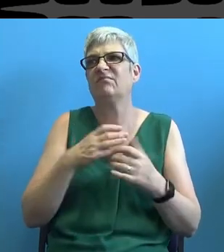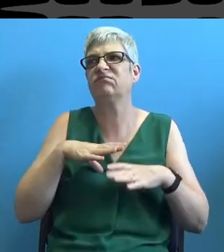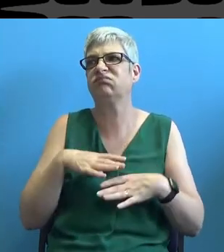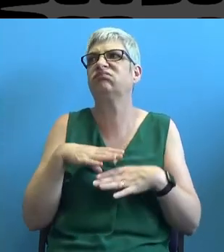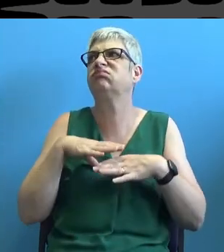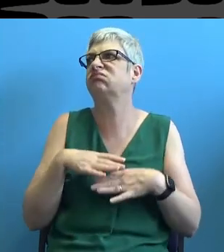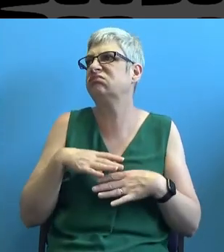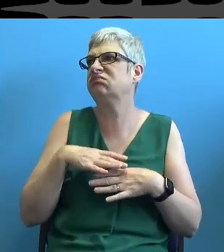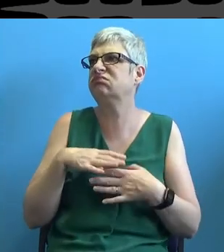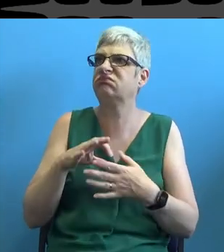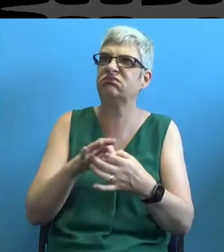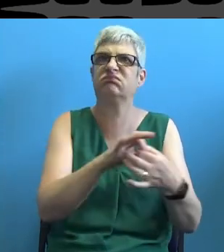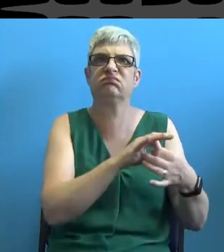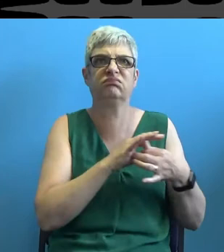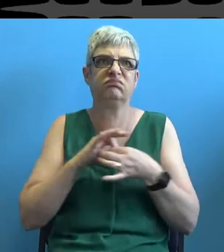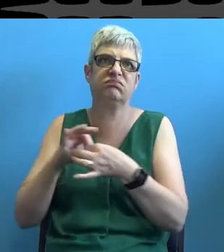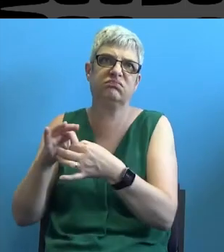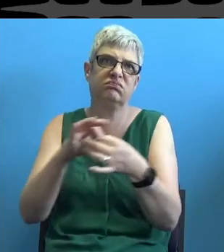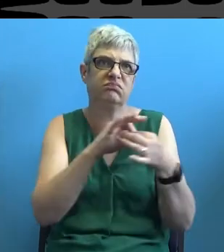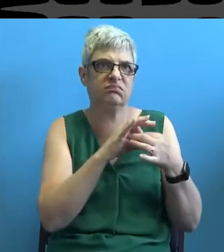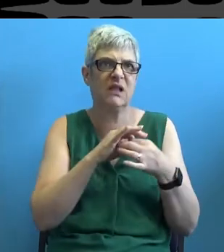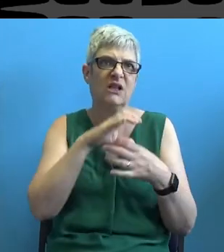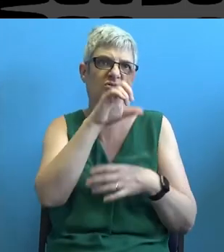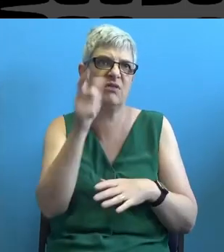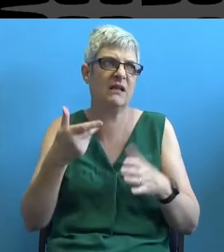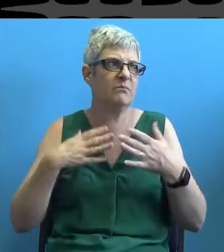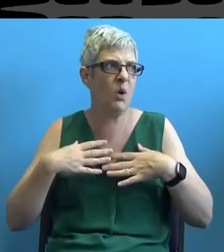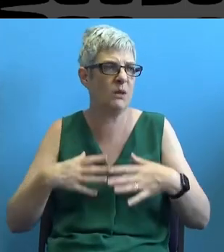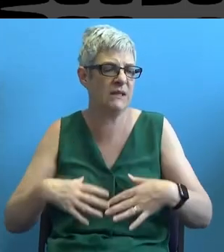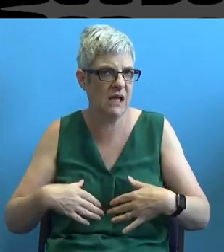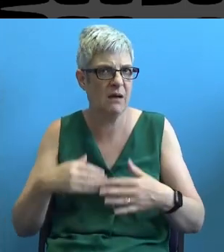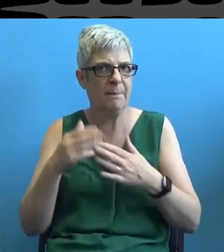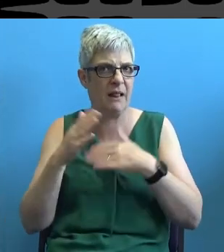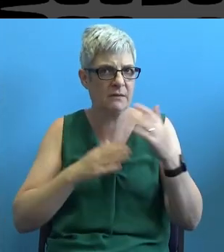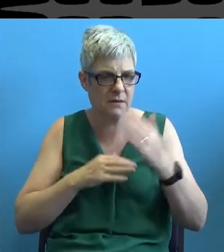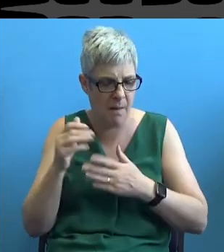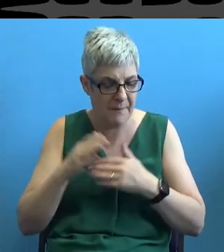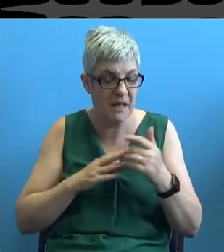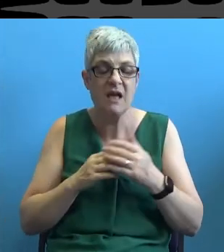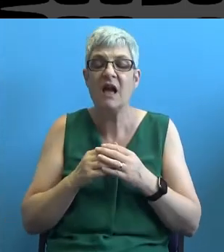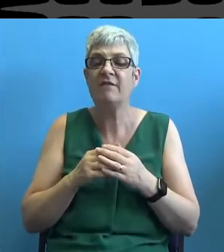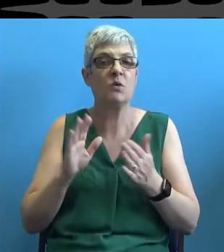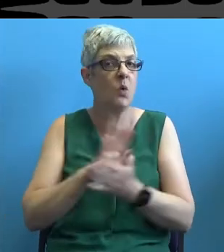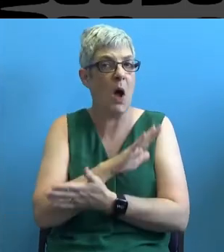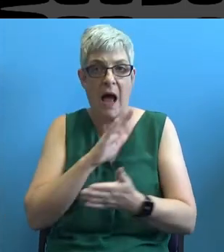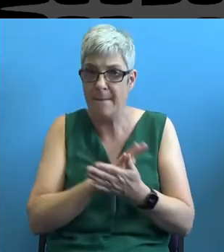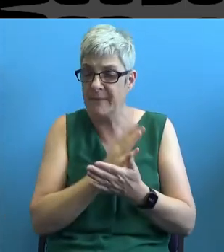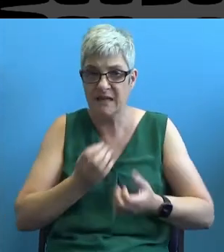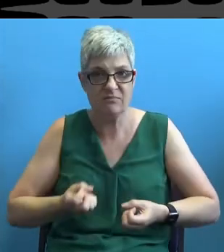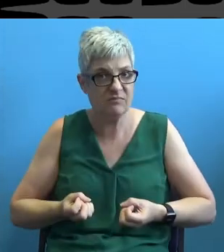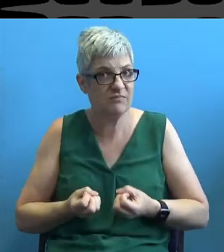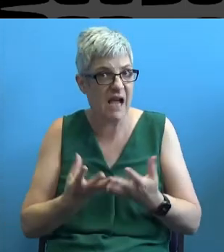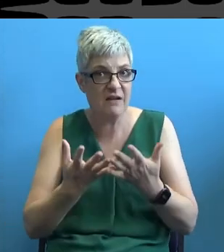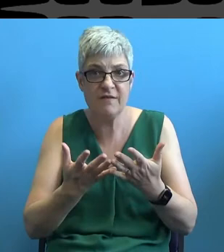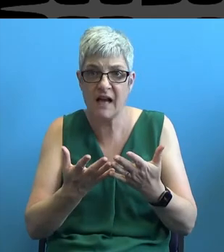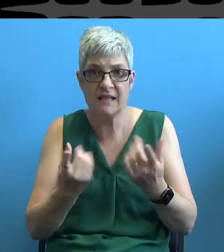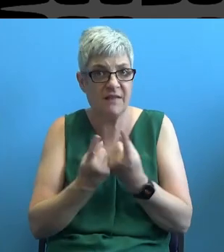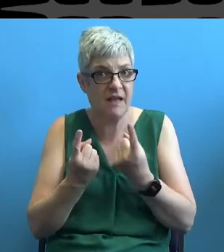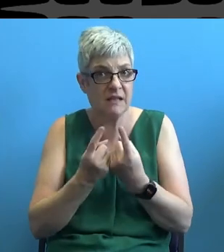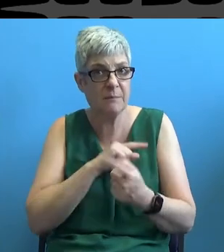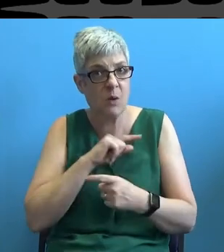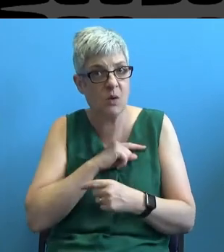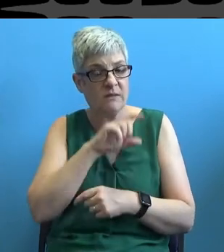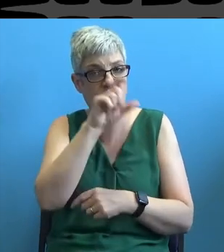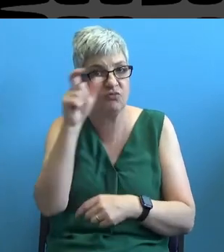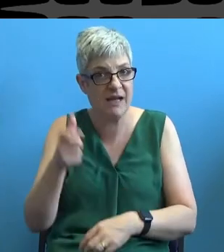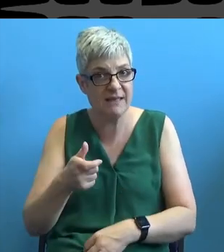of Christ, to be unwilling to make sacrifices for the cause of Christ, to give only out of